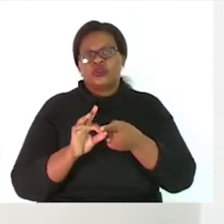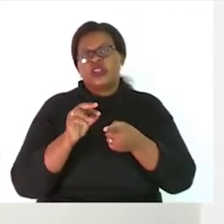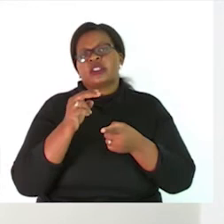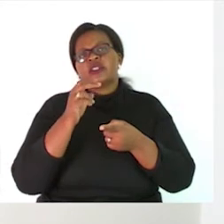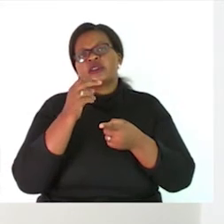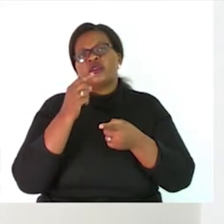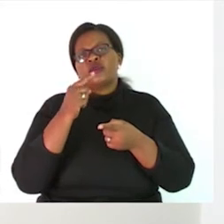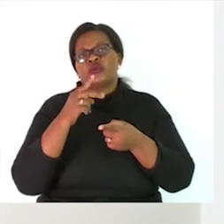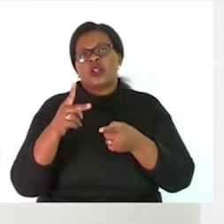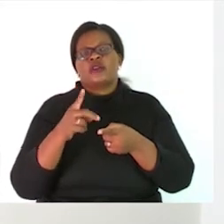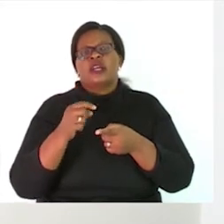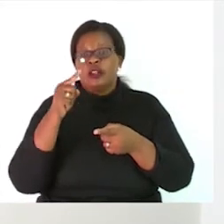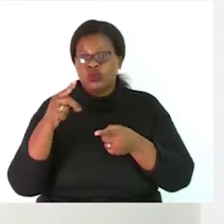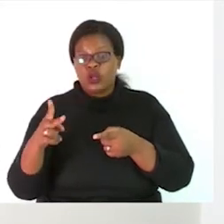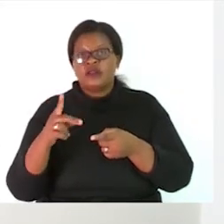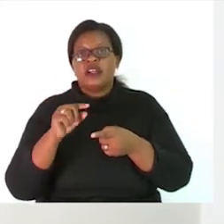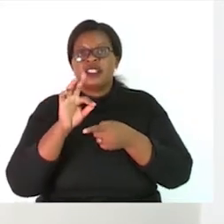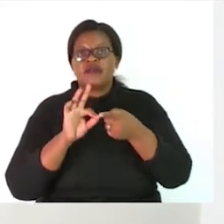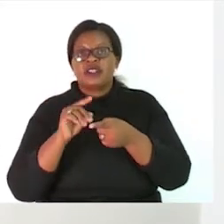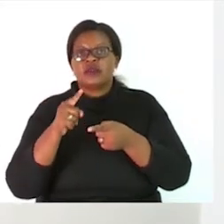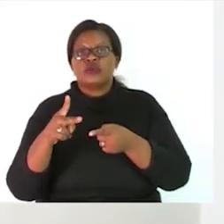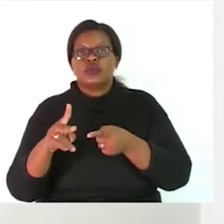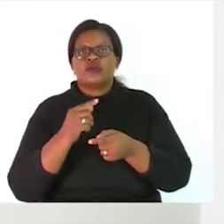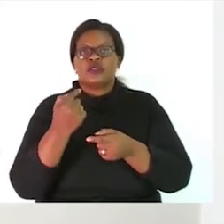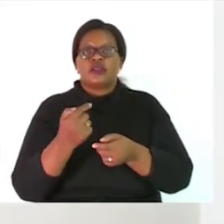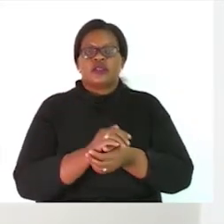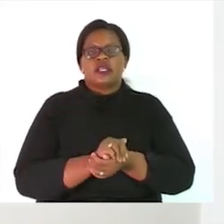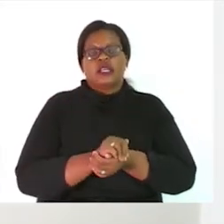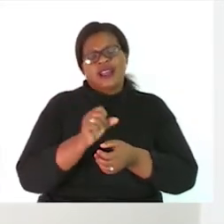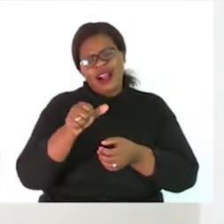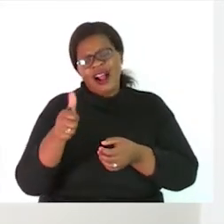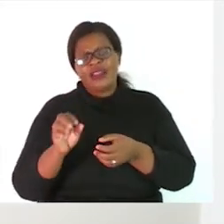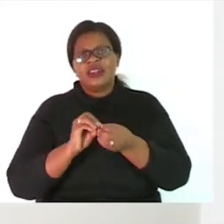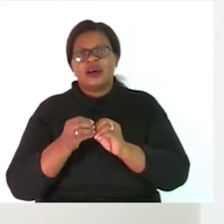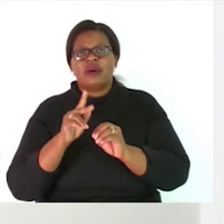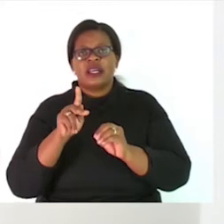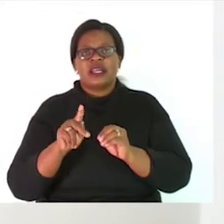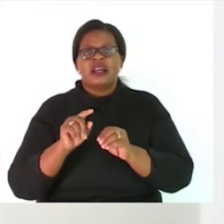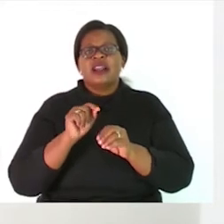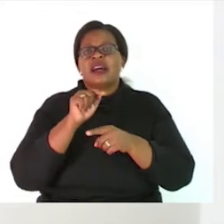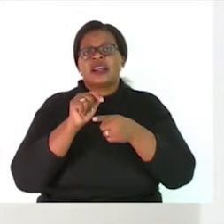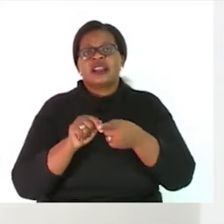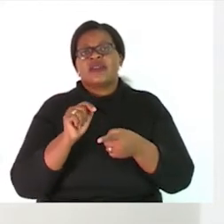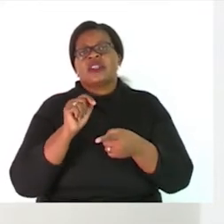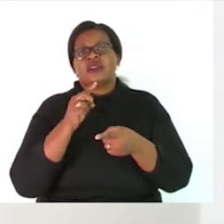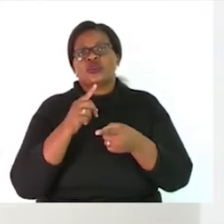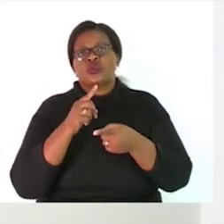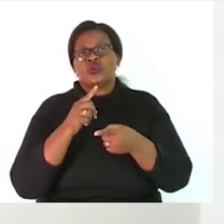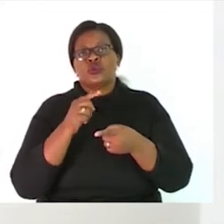12. Are there other factors of 12? Which other numbers can I divide into 12 without leaving a